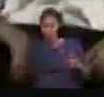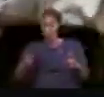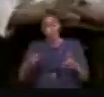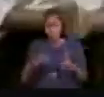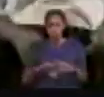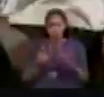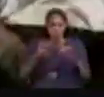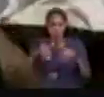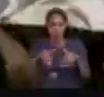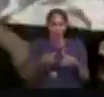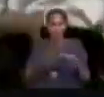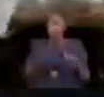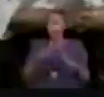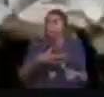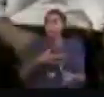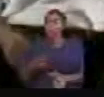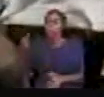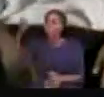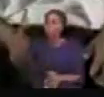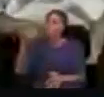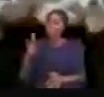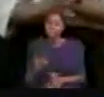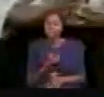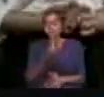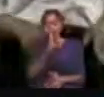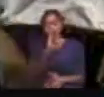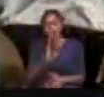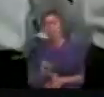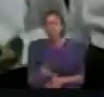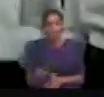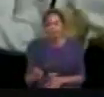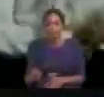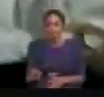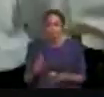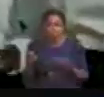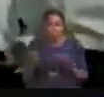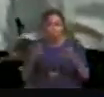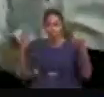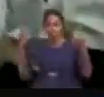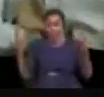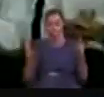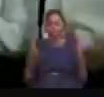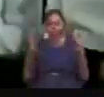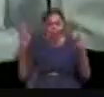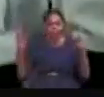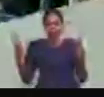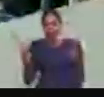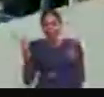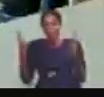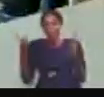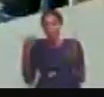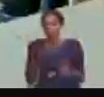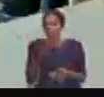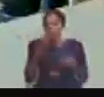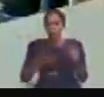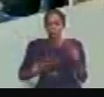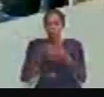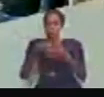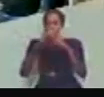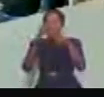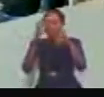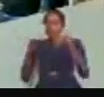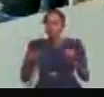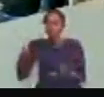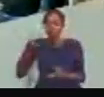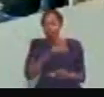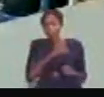sea. My God, He holds the victory. There's joy. There's joy in the house